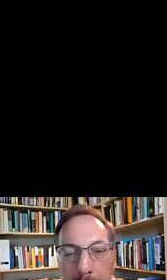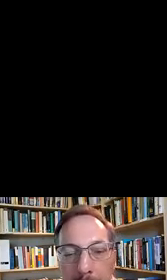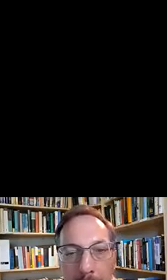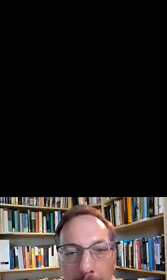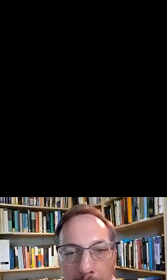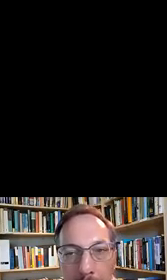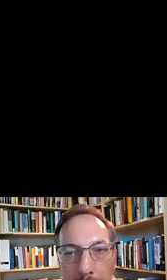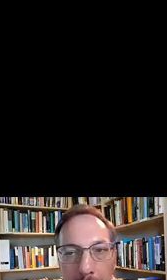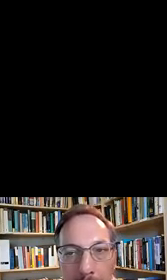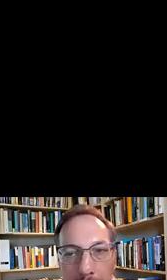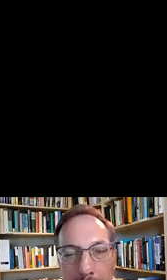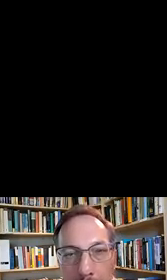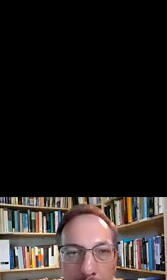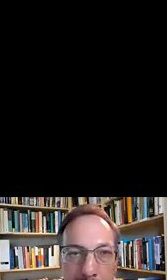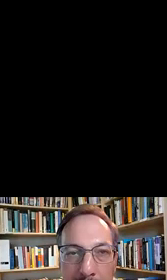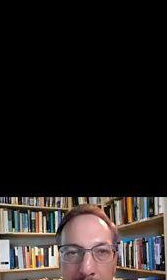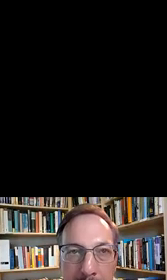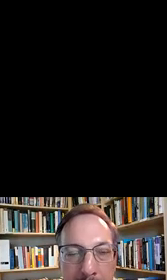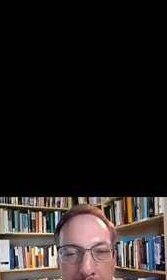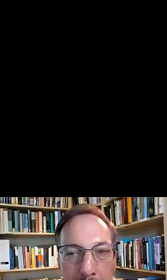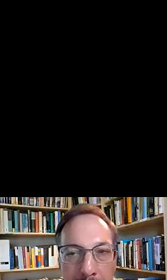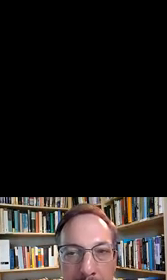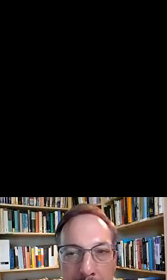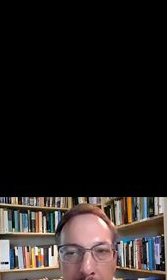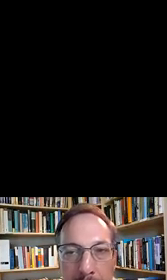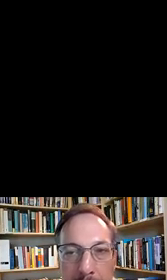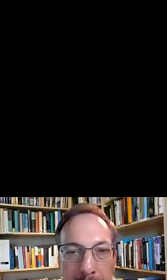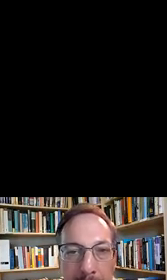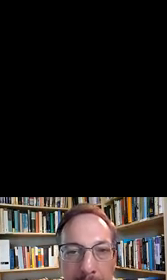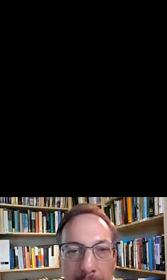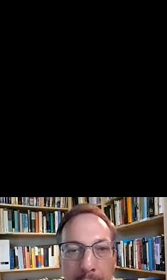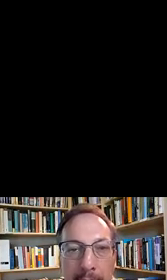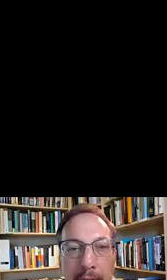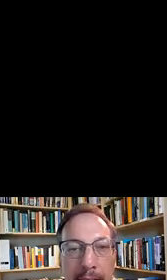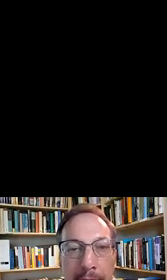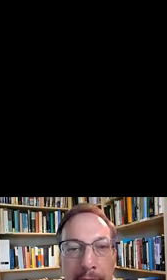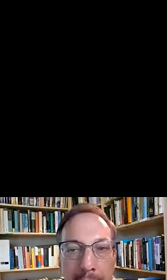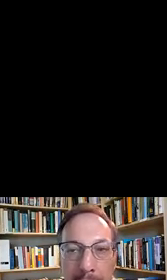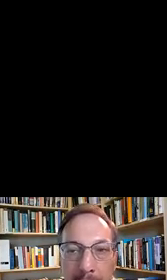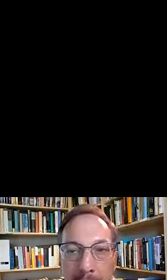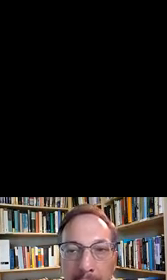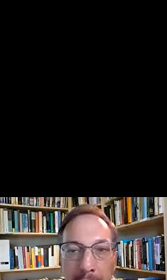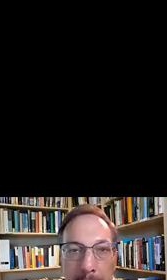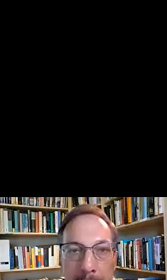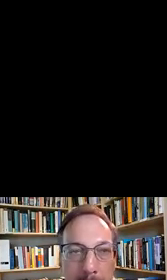Arts. The interesting thing is that psychology does have a kind of scientific